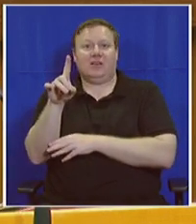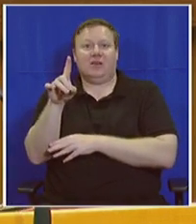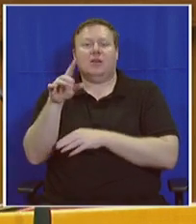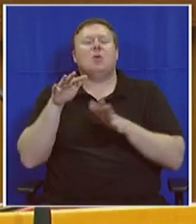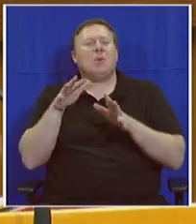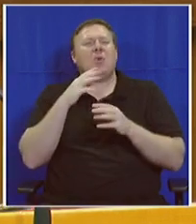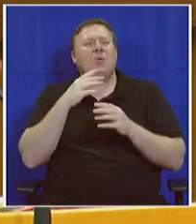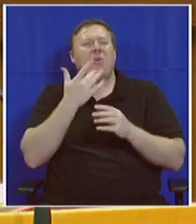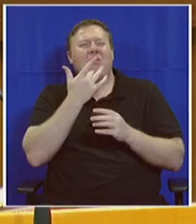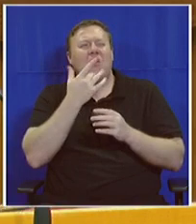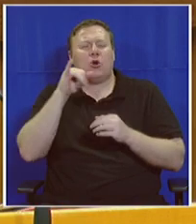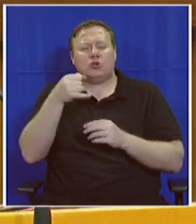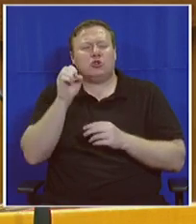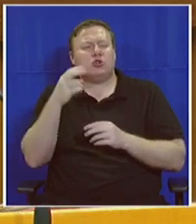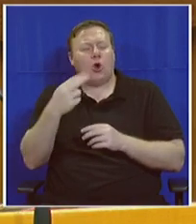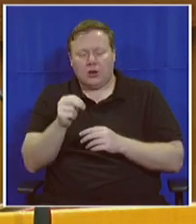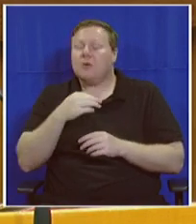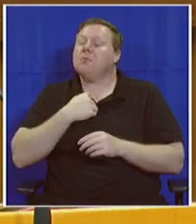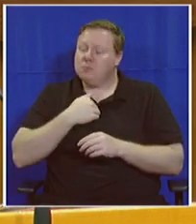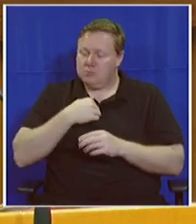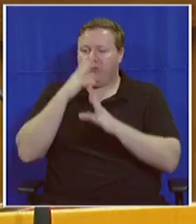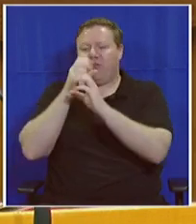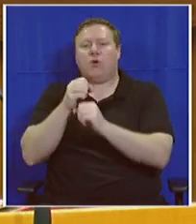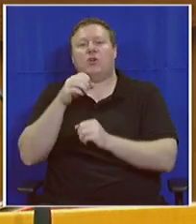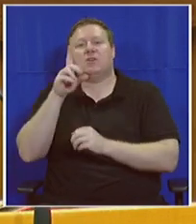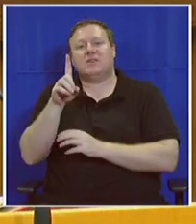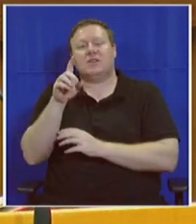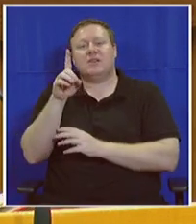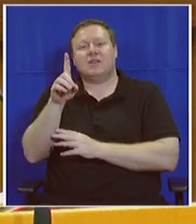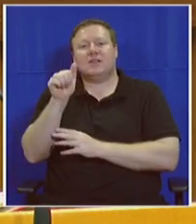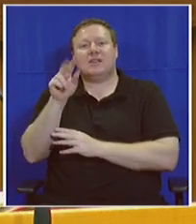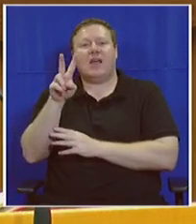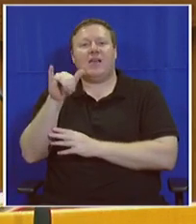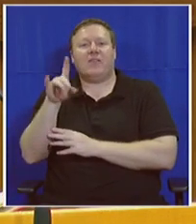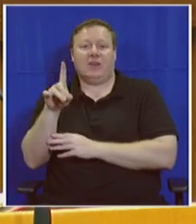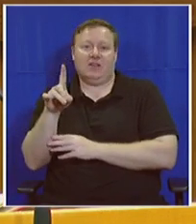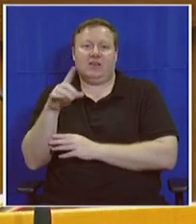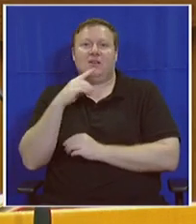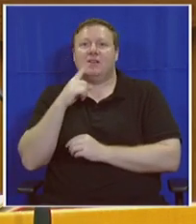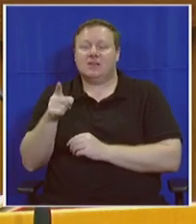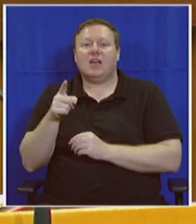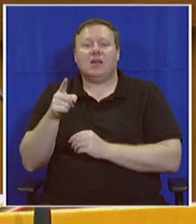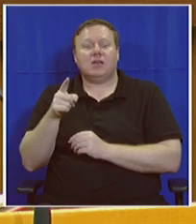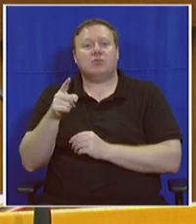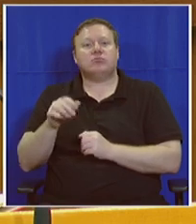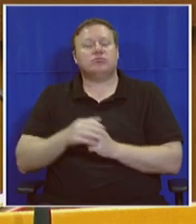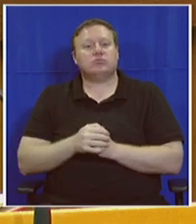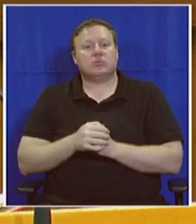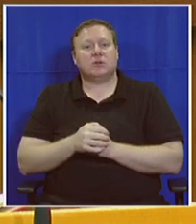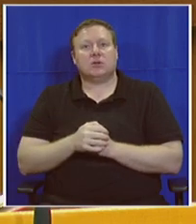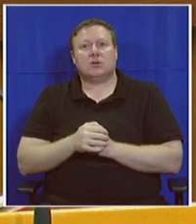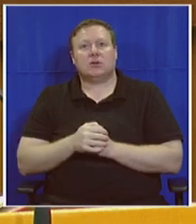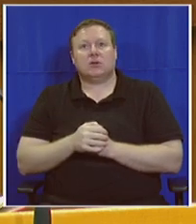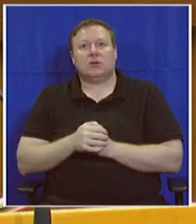Job. I refer to David. Teach us to realize the brevity of life so that